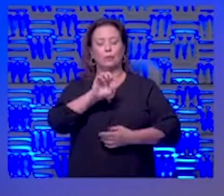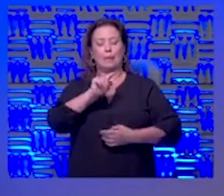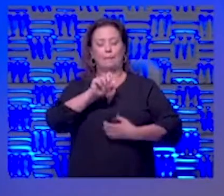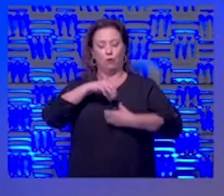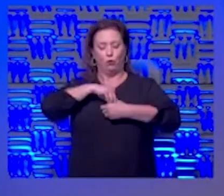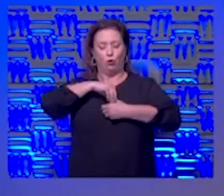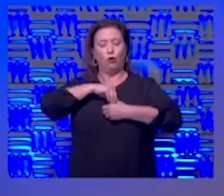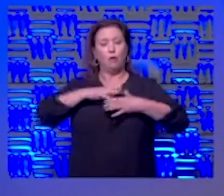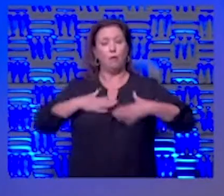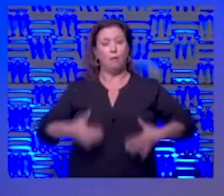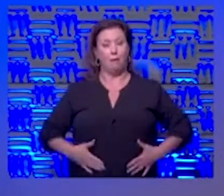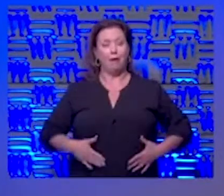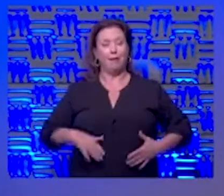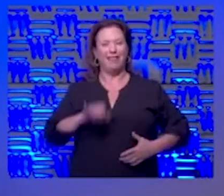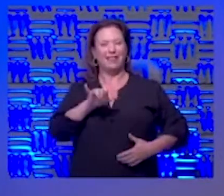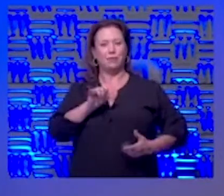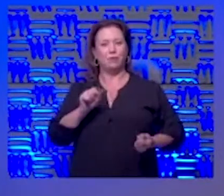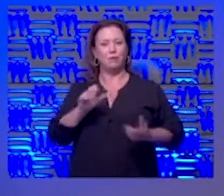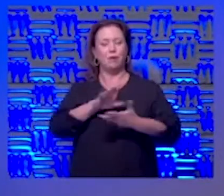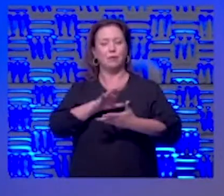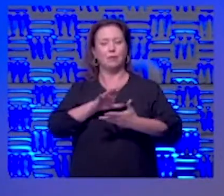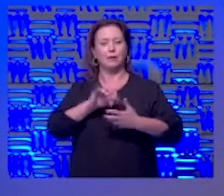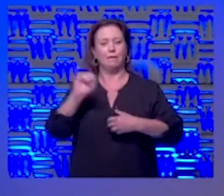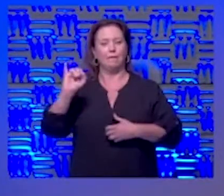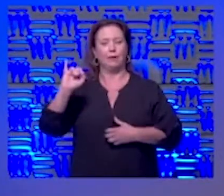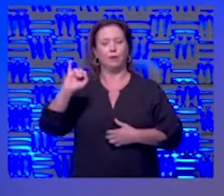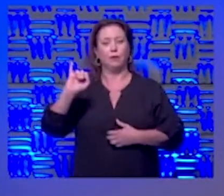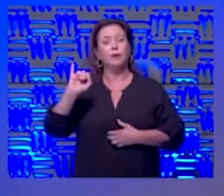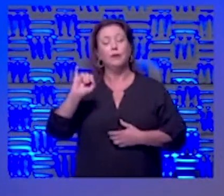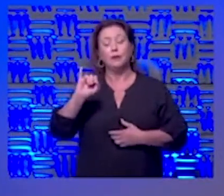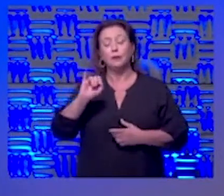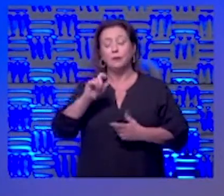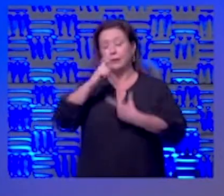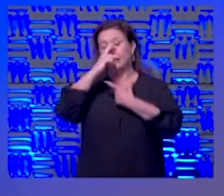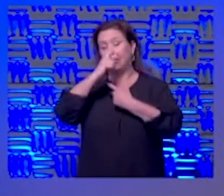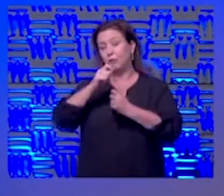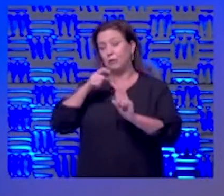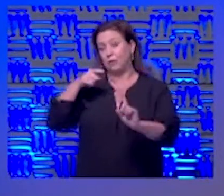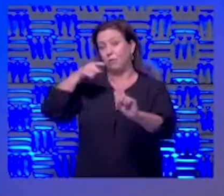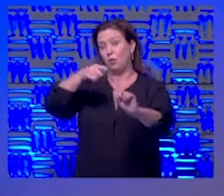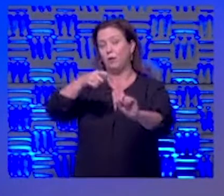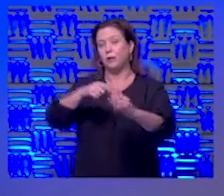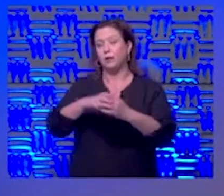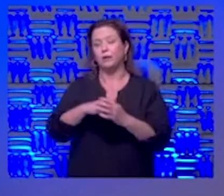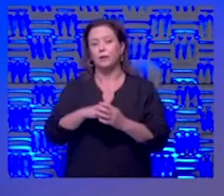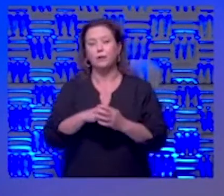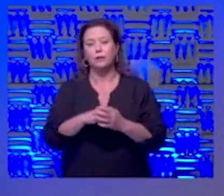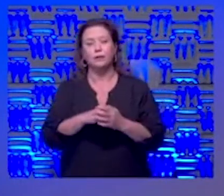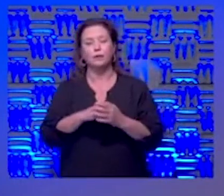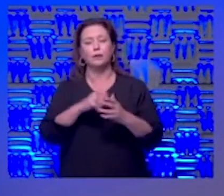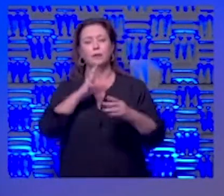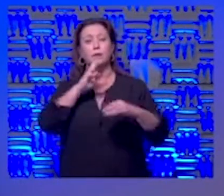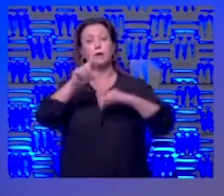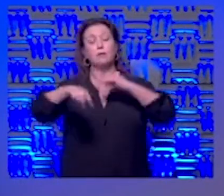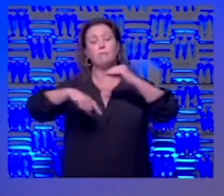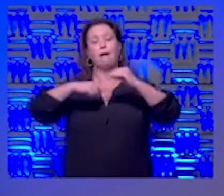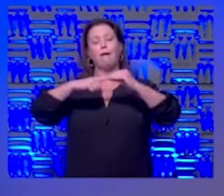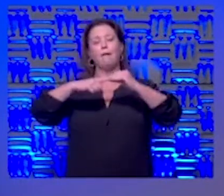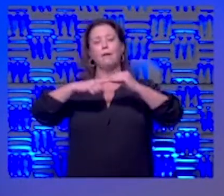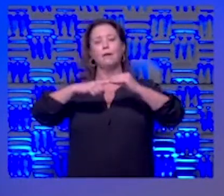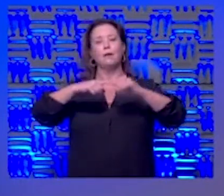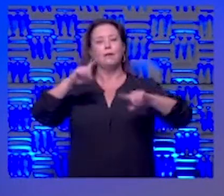then that's what causes an infection. It's an interesting point. It's very good. They certainly have looked at